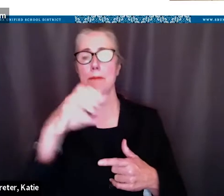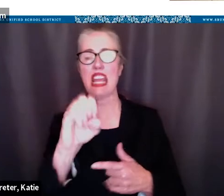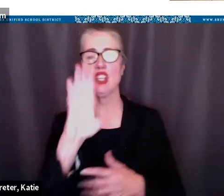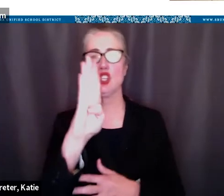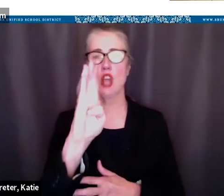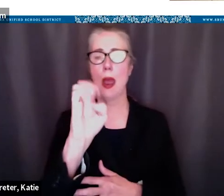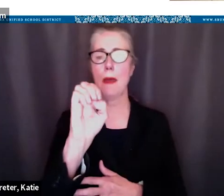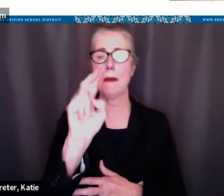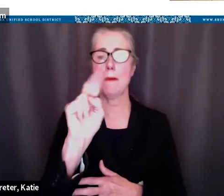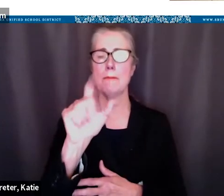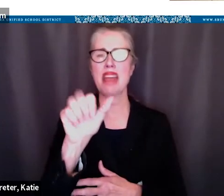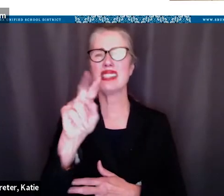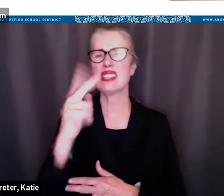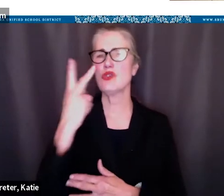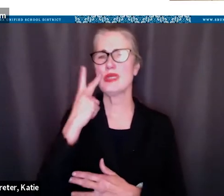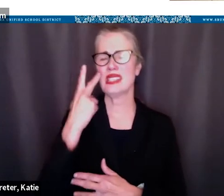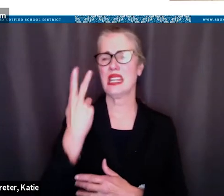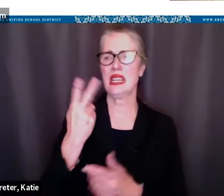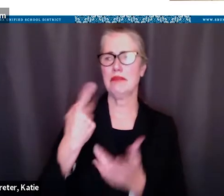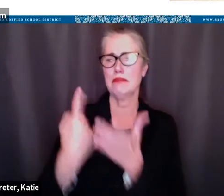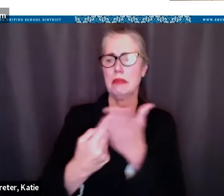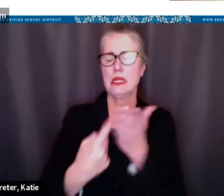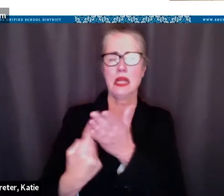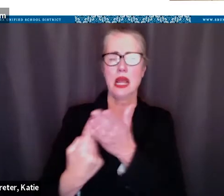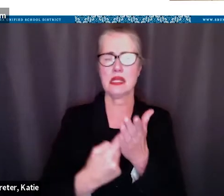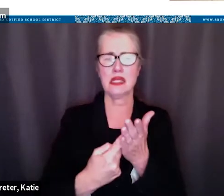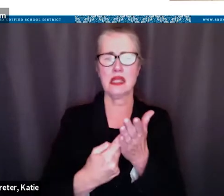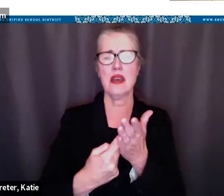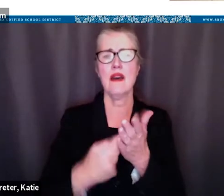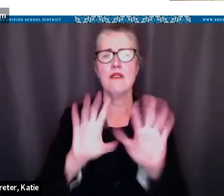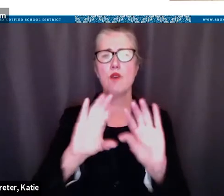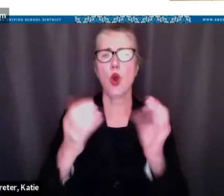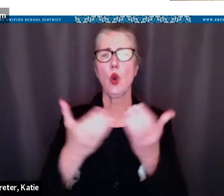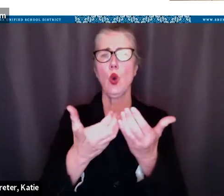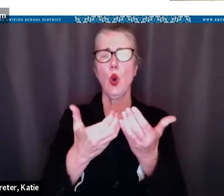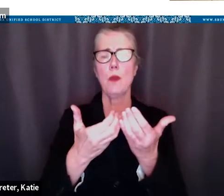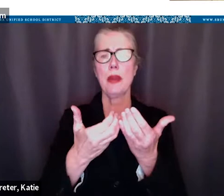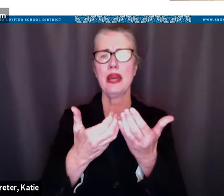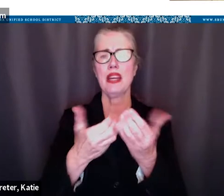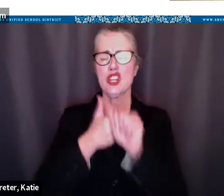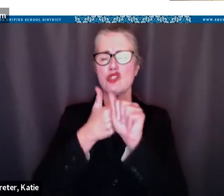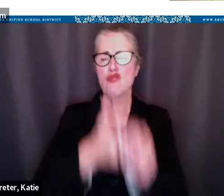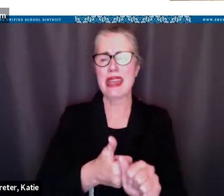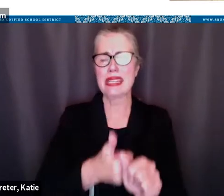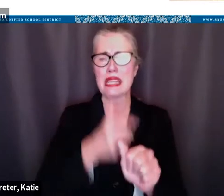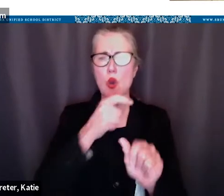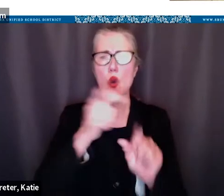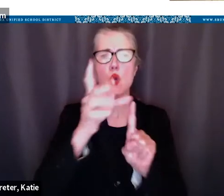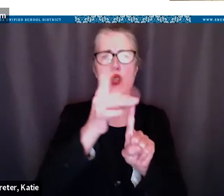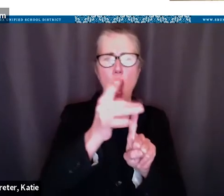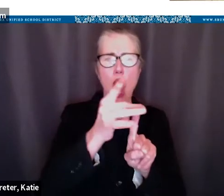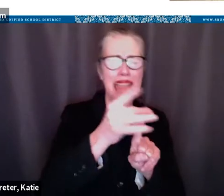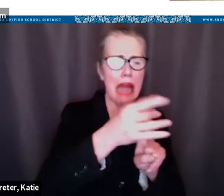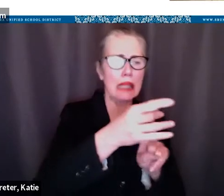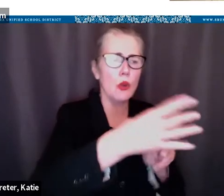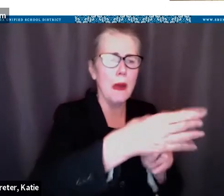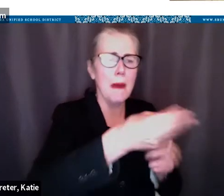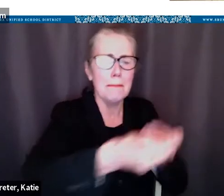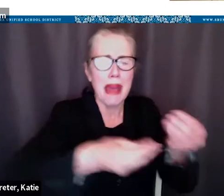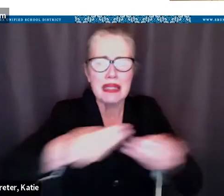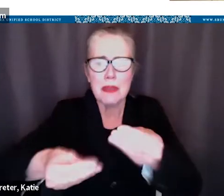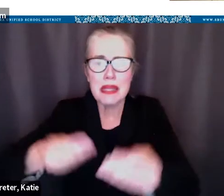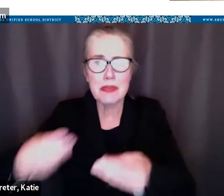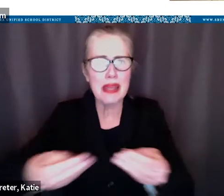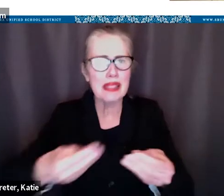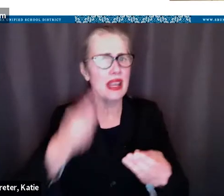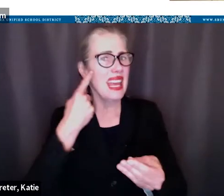do we do in terms of group contact tracing and contact racing because